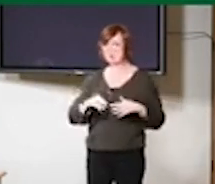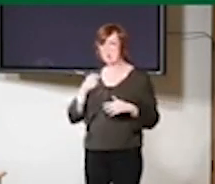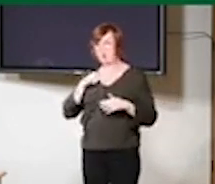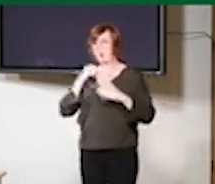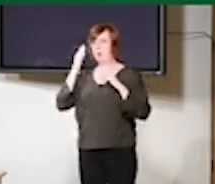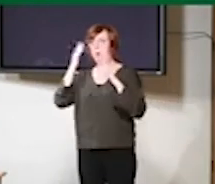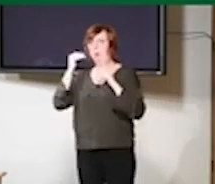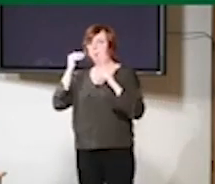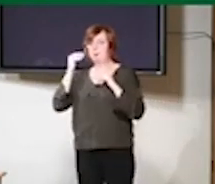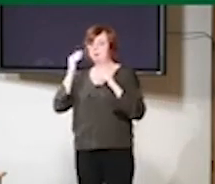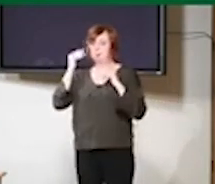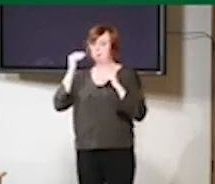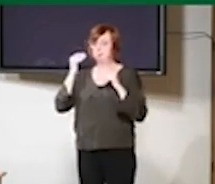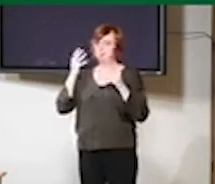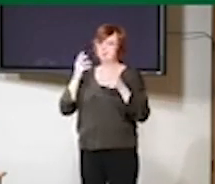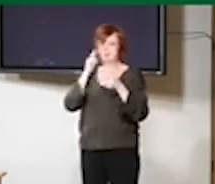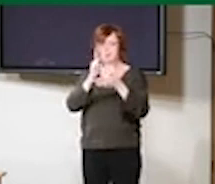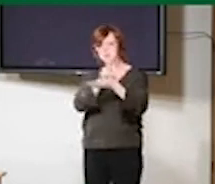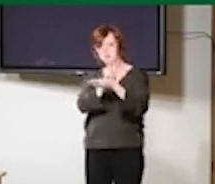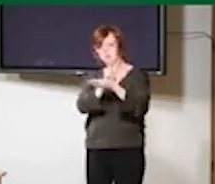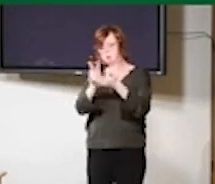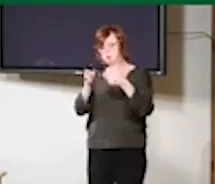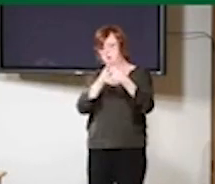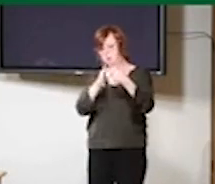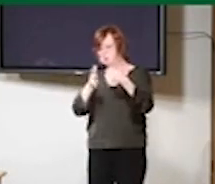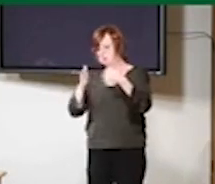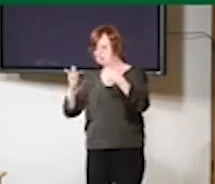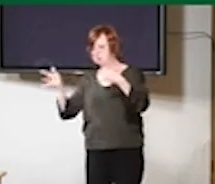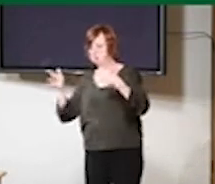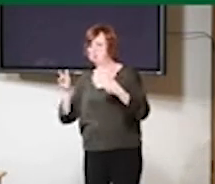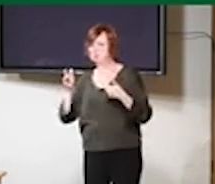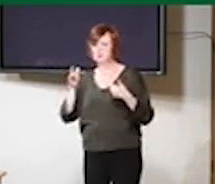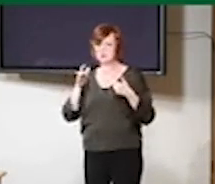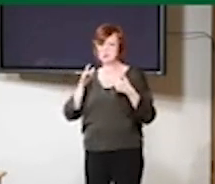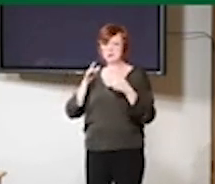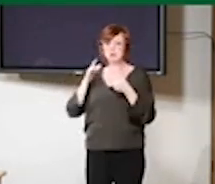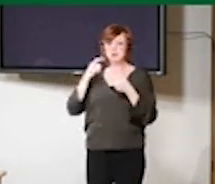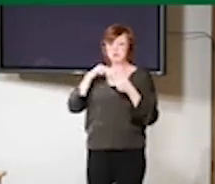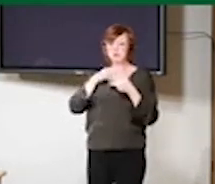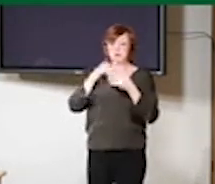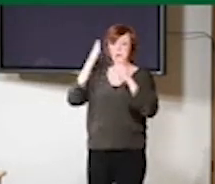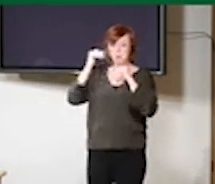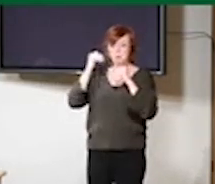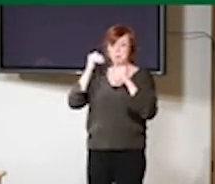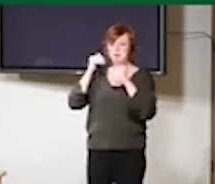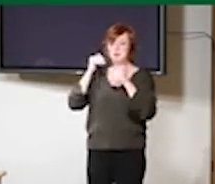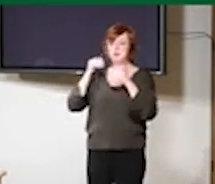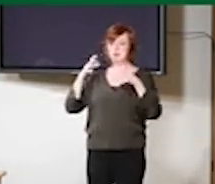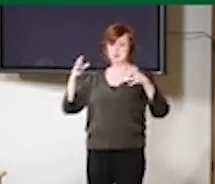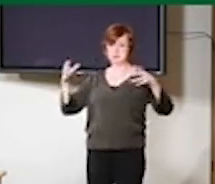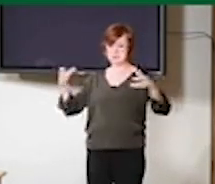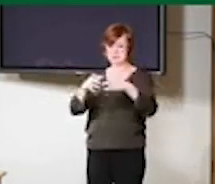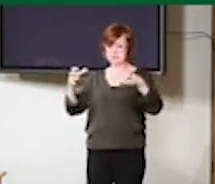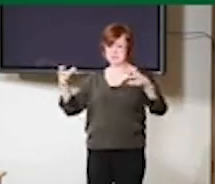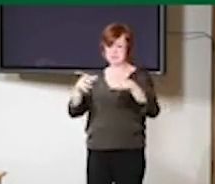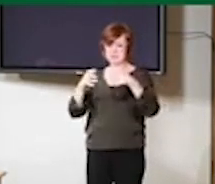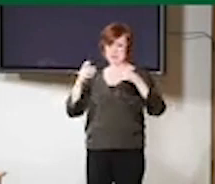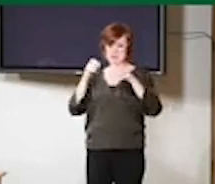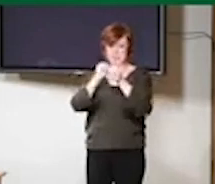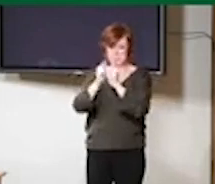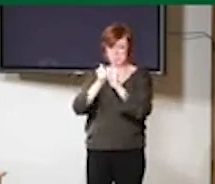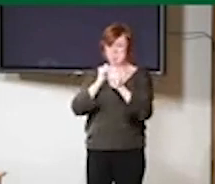our cases who are linked to gatherings or events will diminish because there really aren't a lot of gatherings